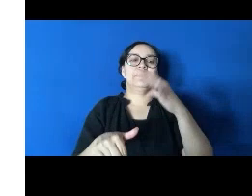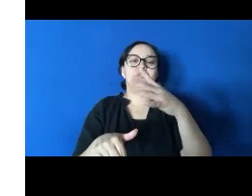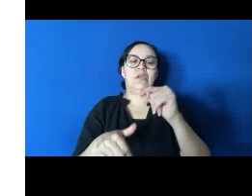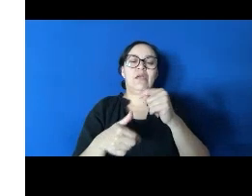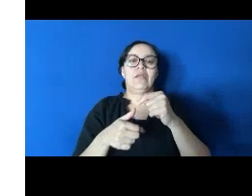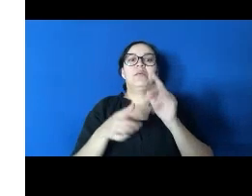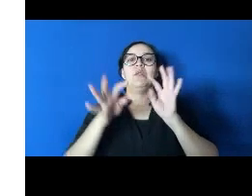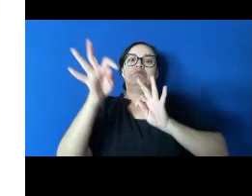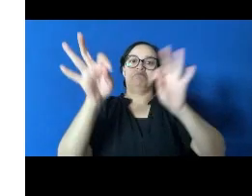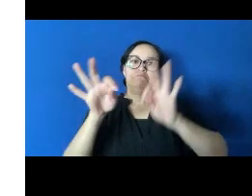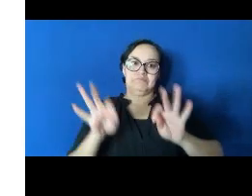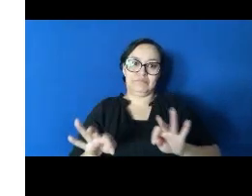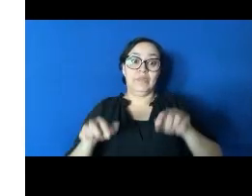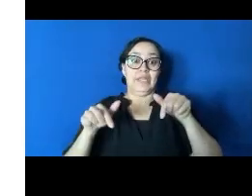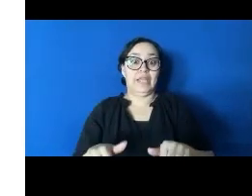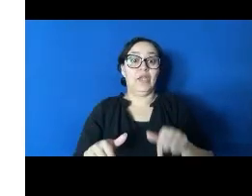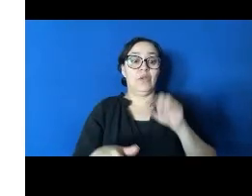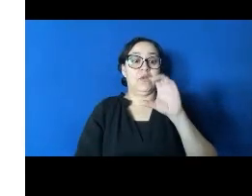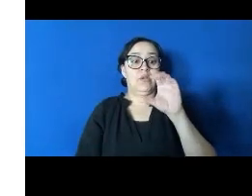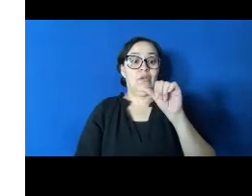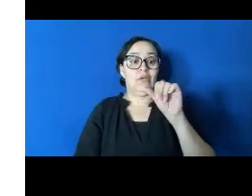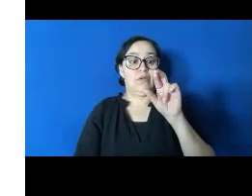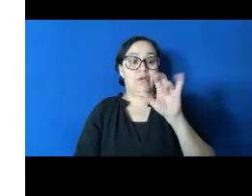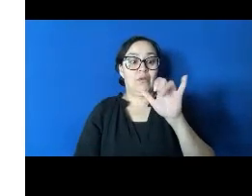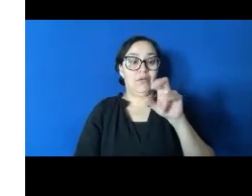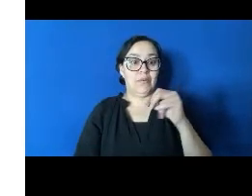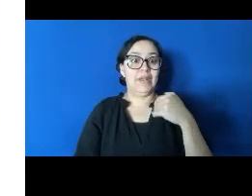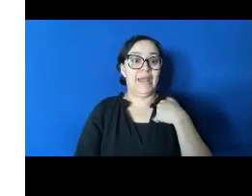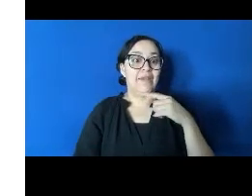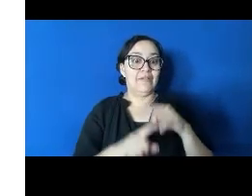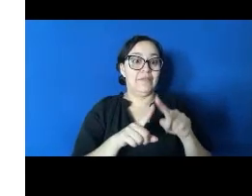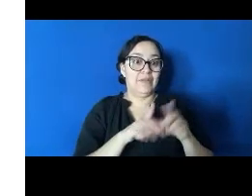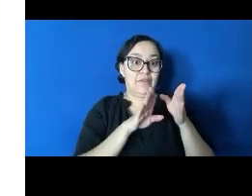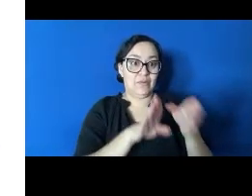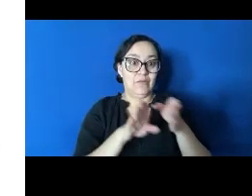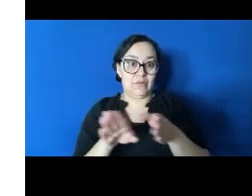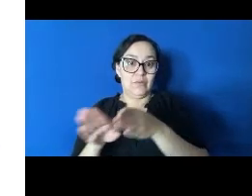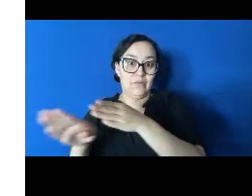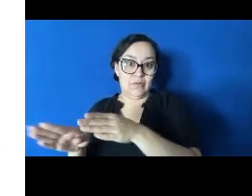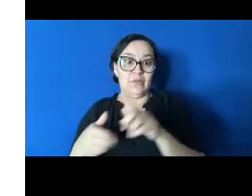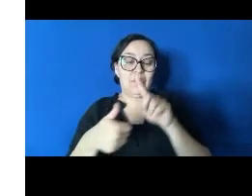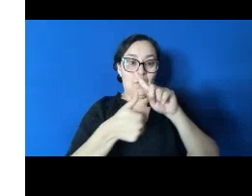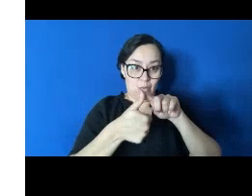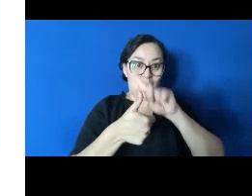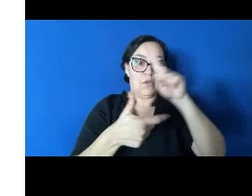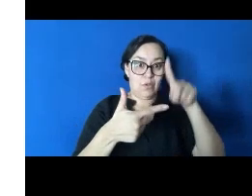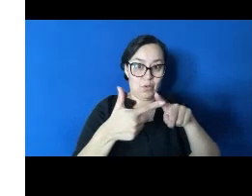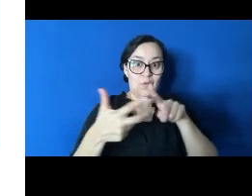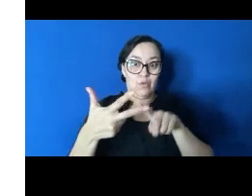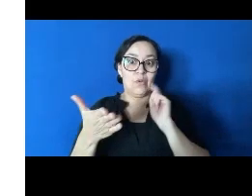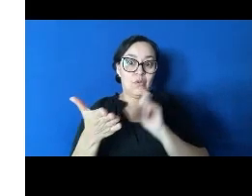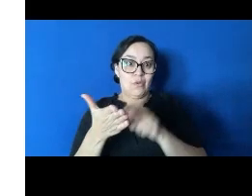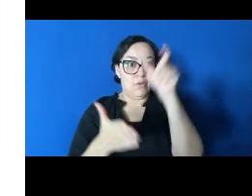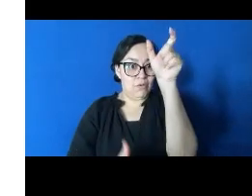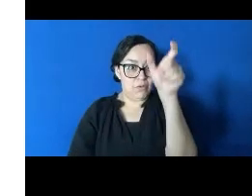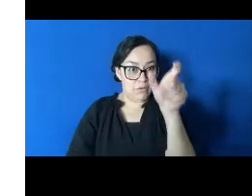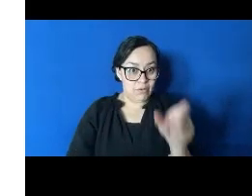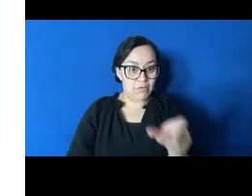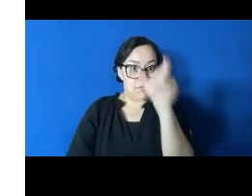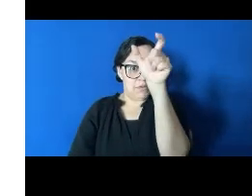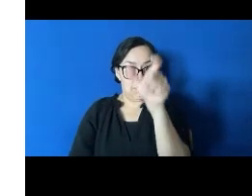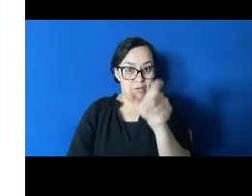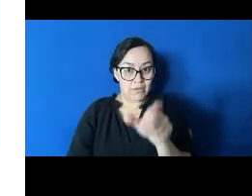talk del Caribe. about the Tenemos la ones that we herramienta de have in the planificación Caribe agrícola, Climate Center. We estadística have the agrícola, el planification, the farm, visualizador de datos y tenemos la herramienta we de